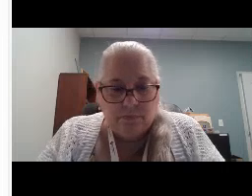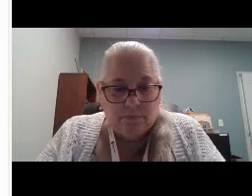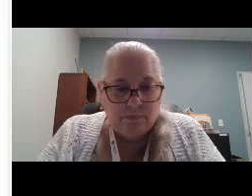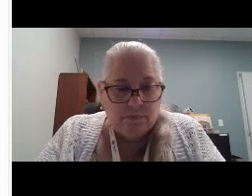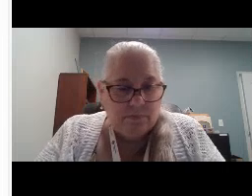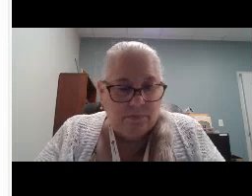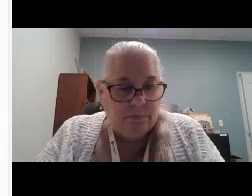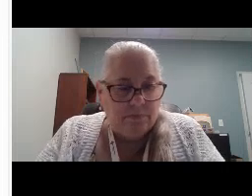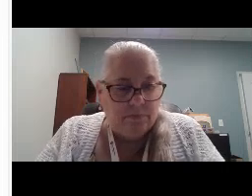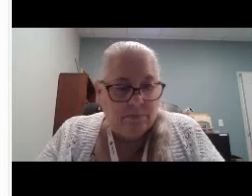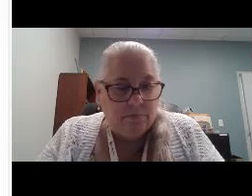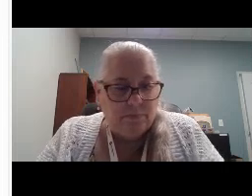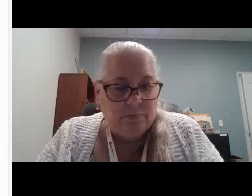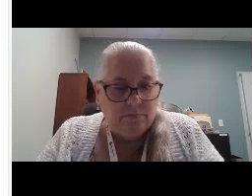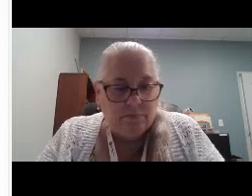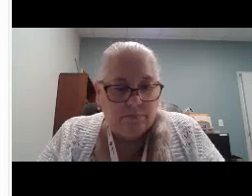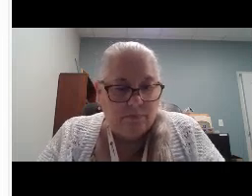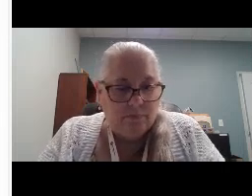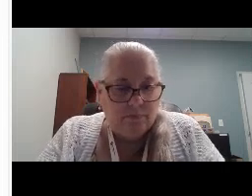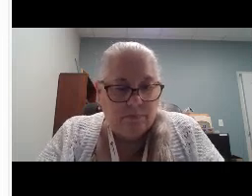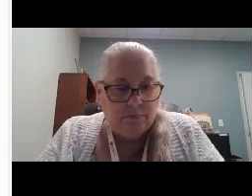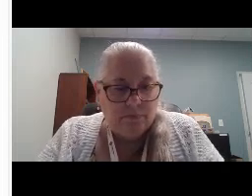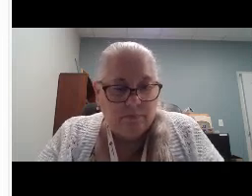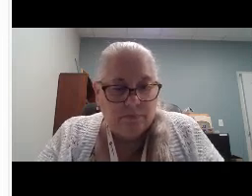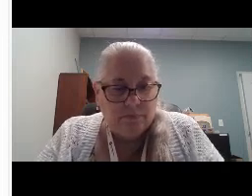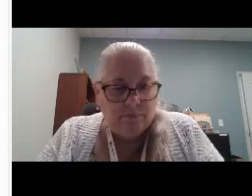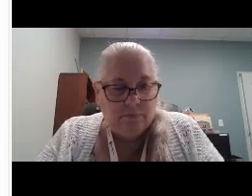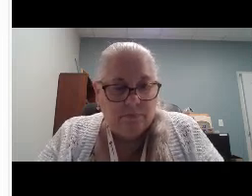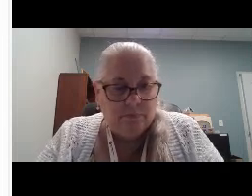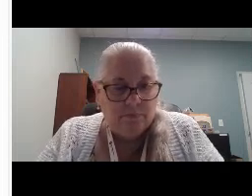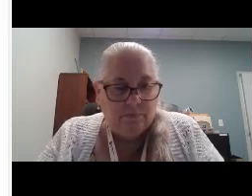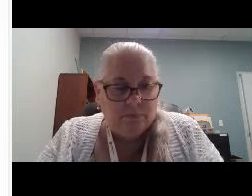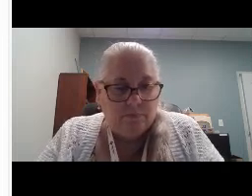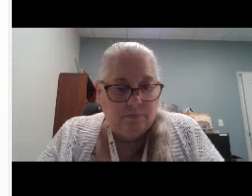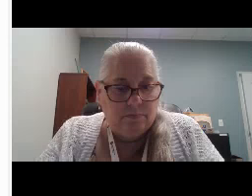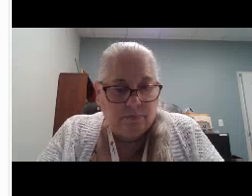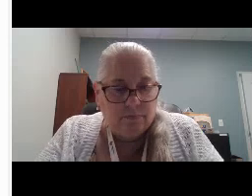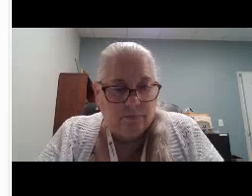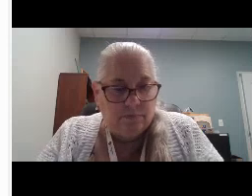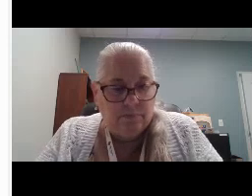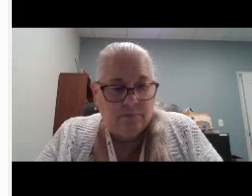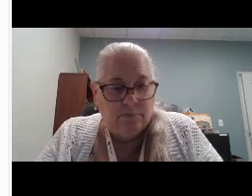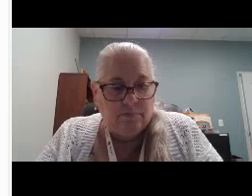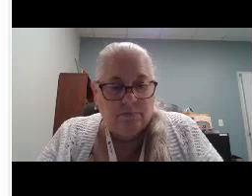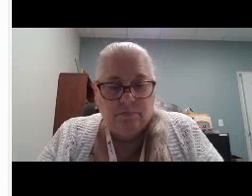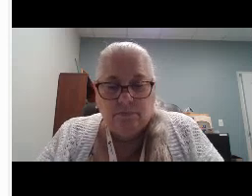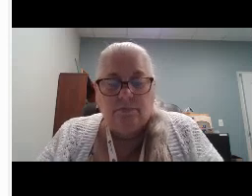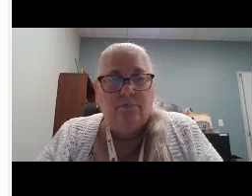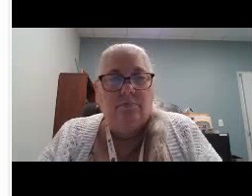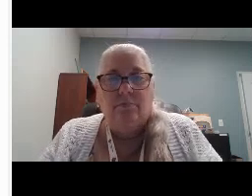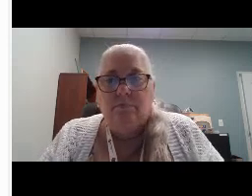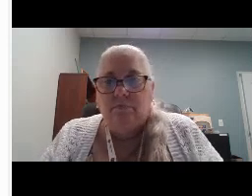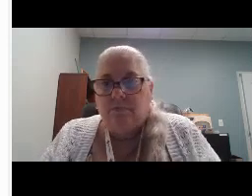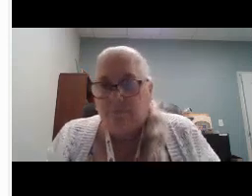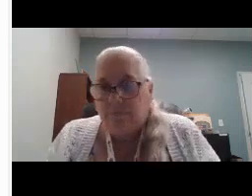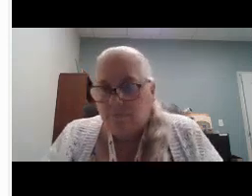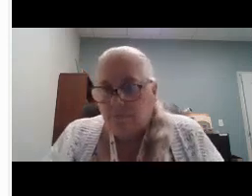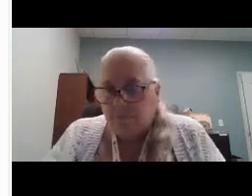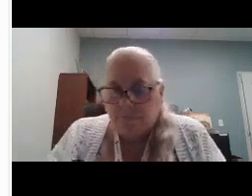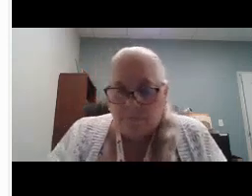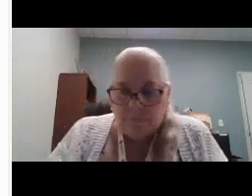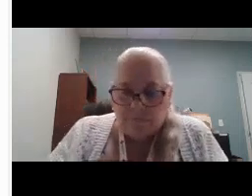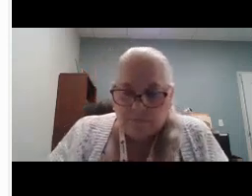they have their own design. They add some, you know, additional requirements to the member service agreement. But I just wanted to put it out there for you